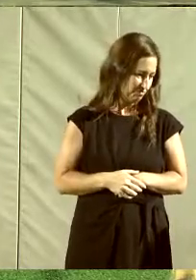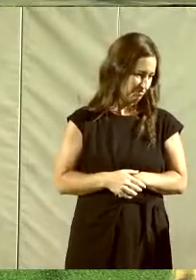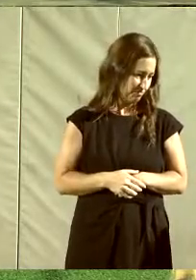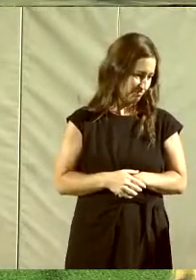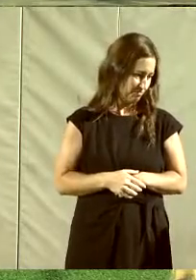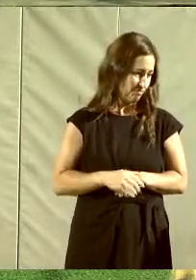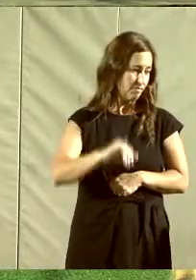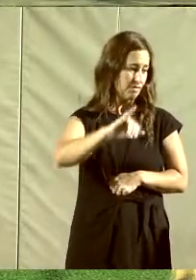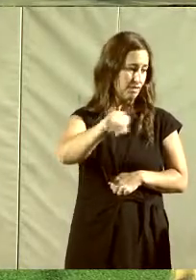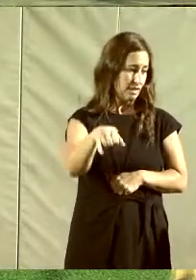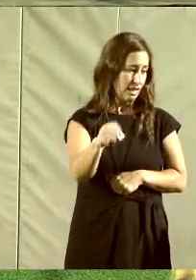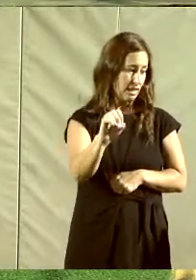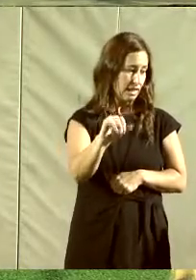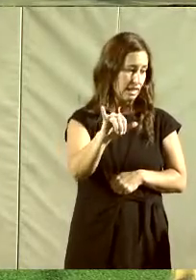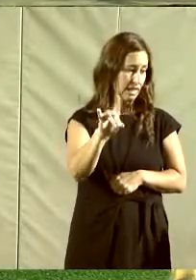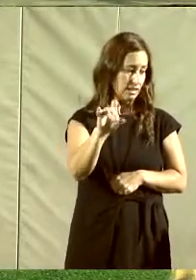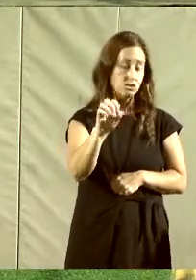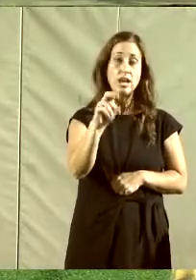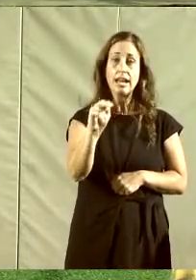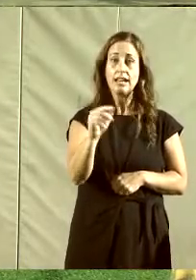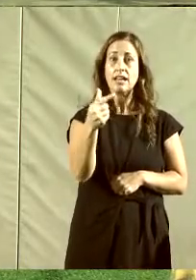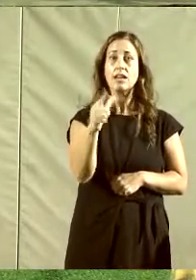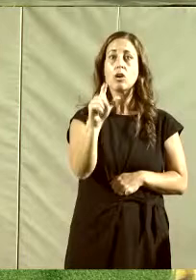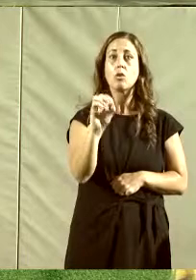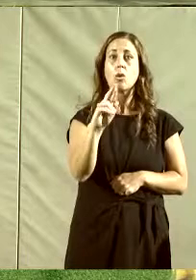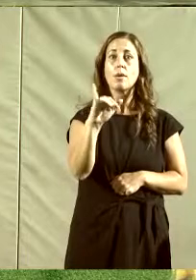Jaden Angel Gloria.